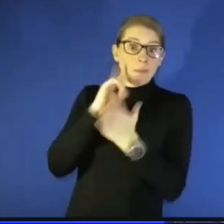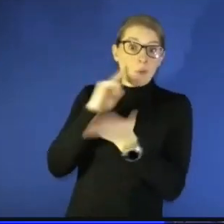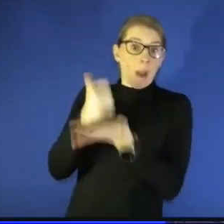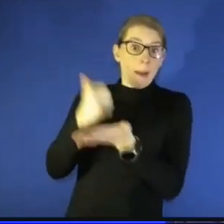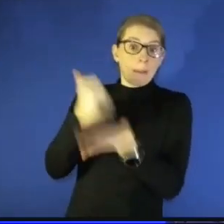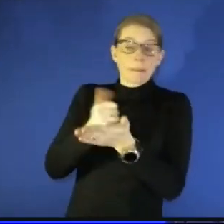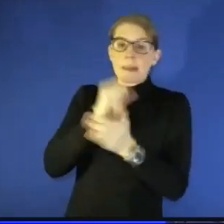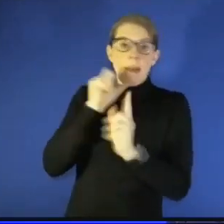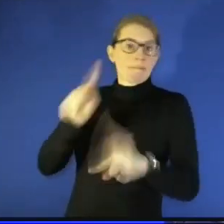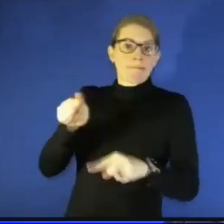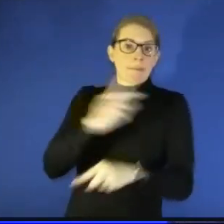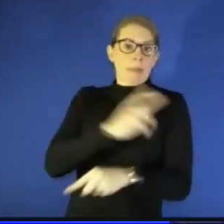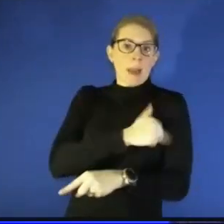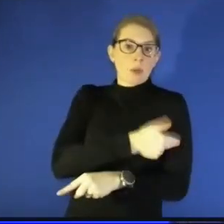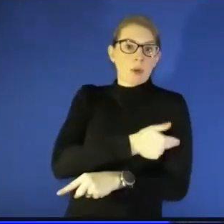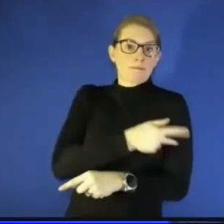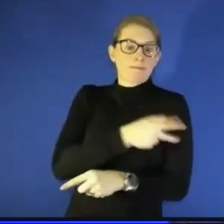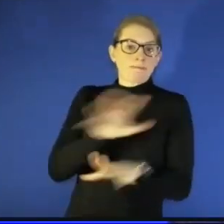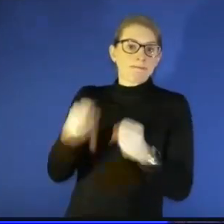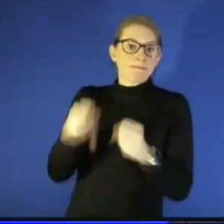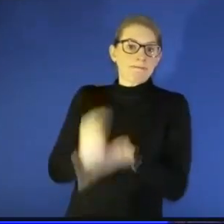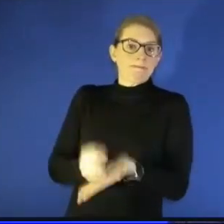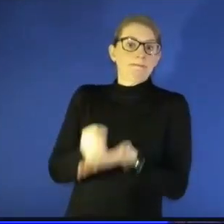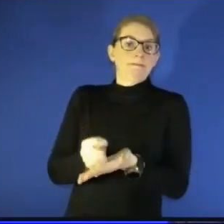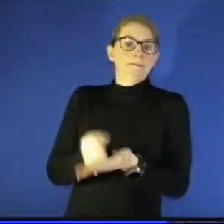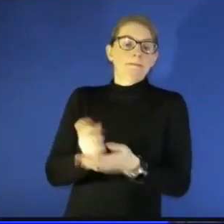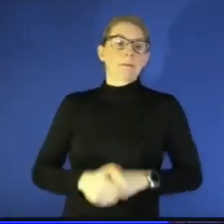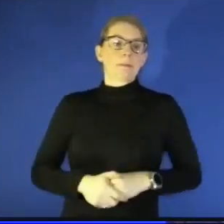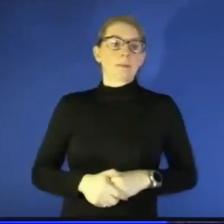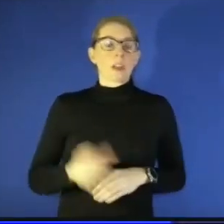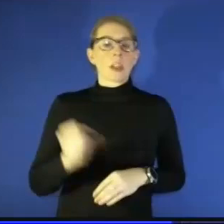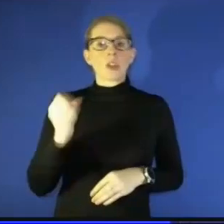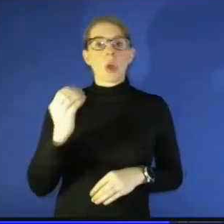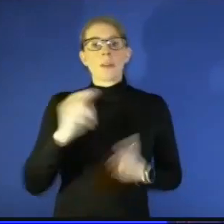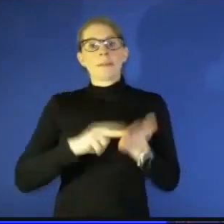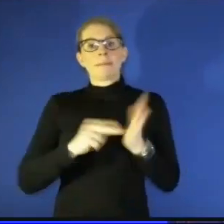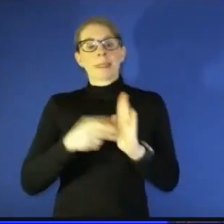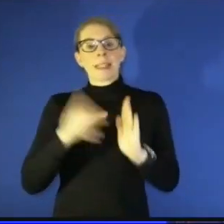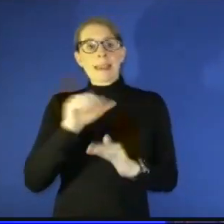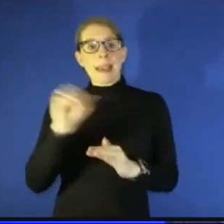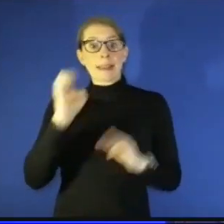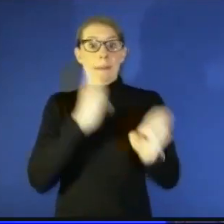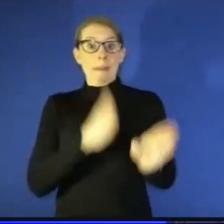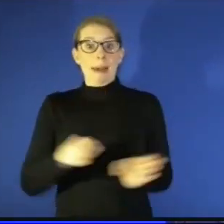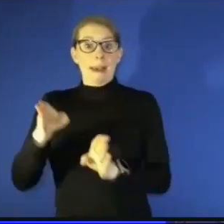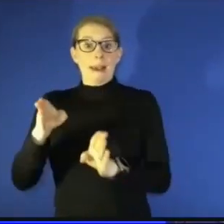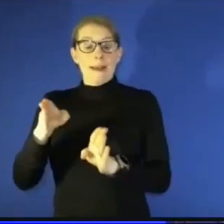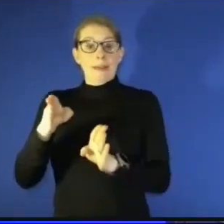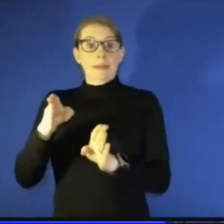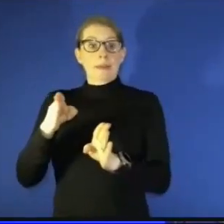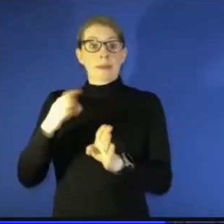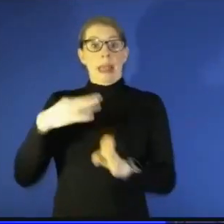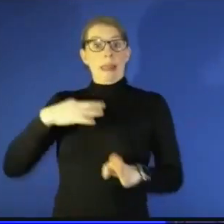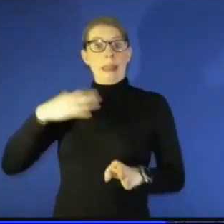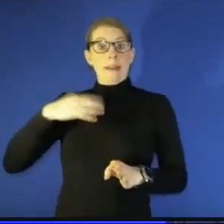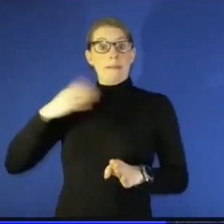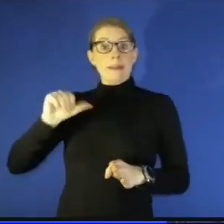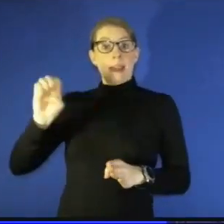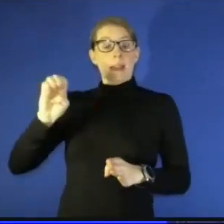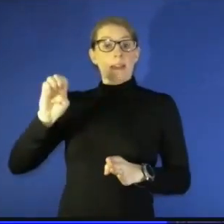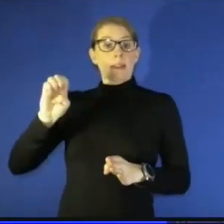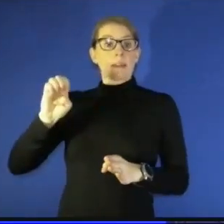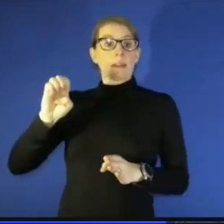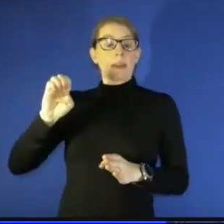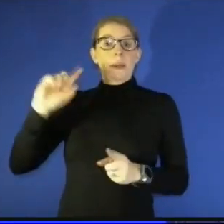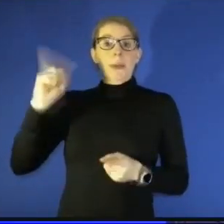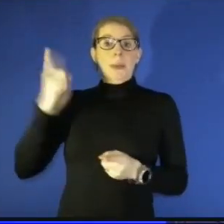hospital. And so our cases that were planned up front, meaning our elective cases, dropped off in a